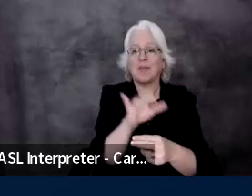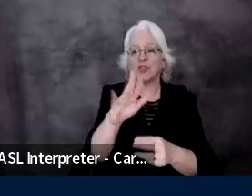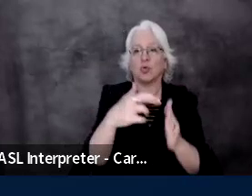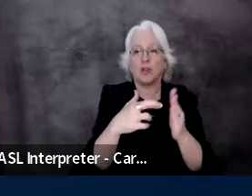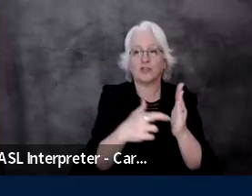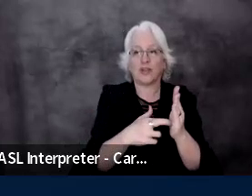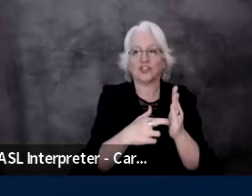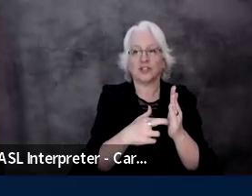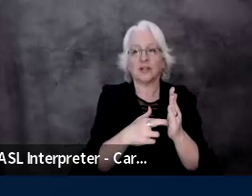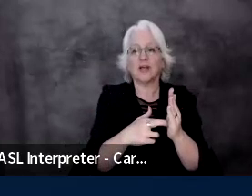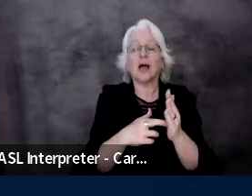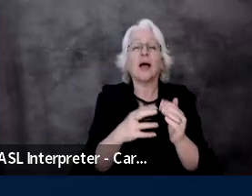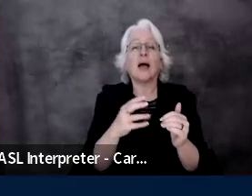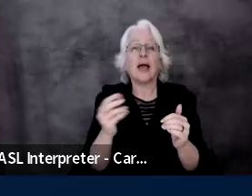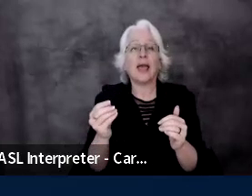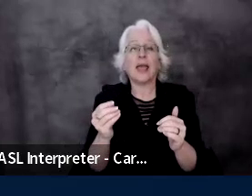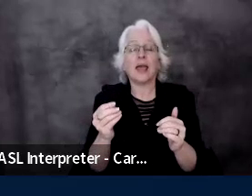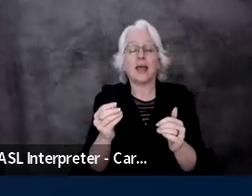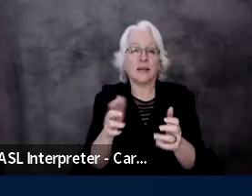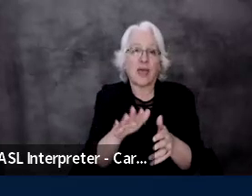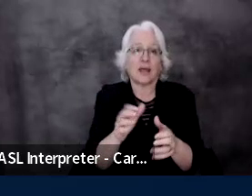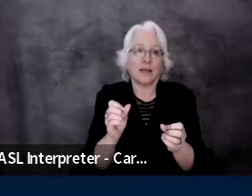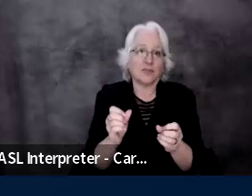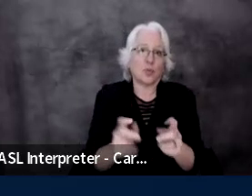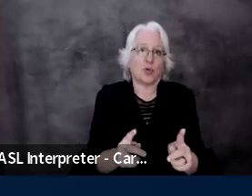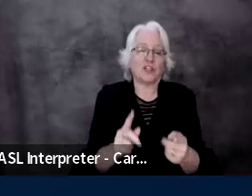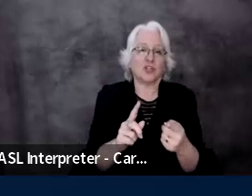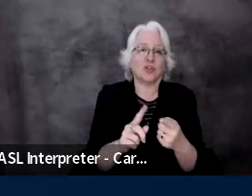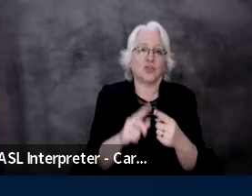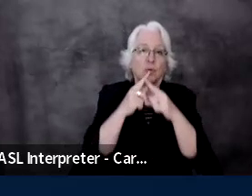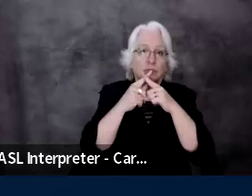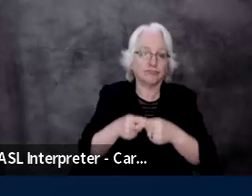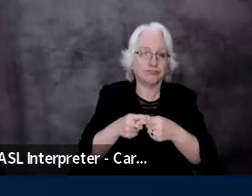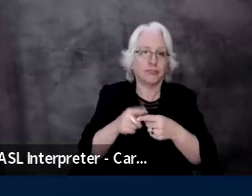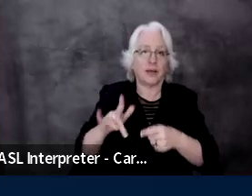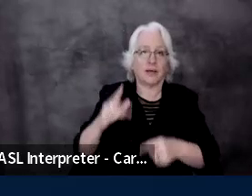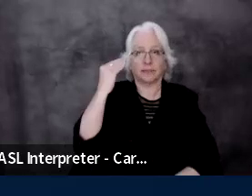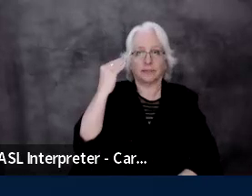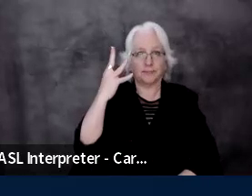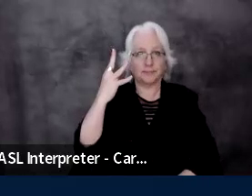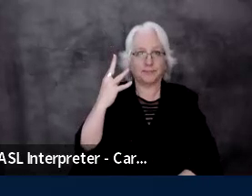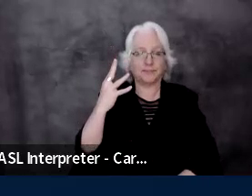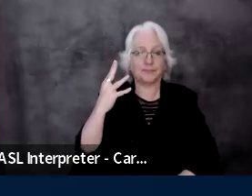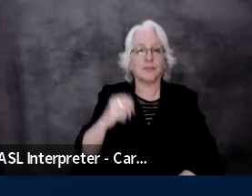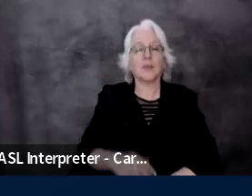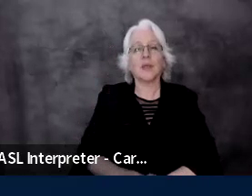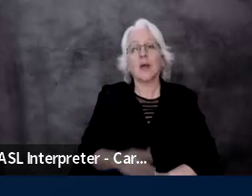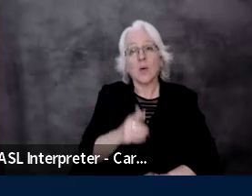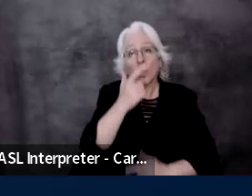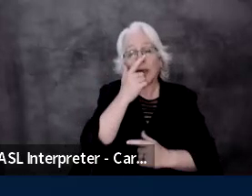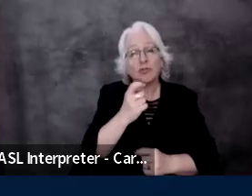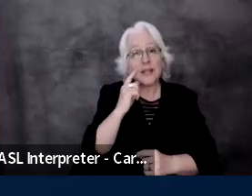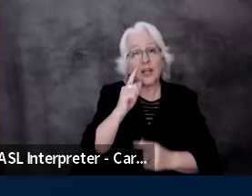provide you the permissions to unmute and to turn on your camera. We're interested in hearing about